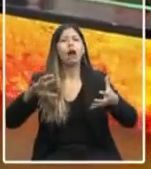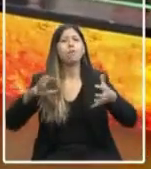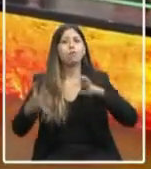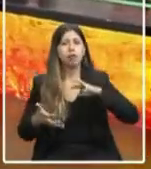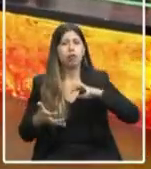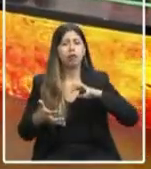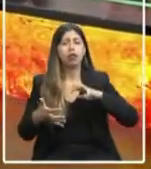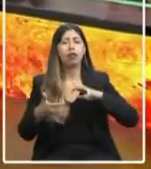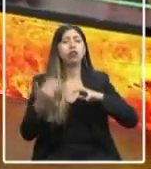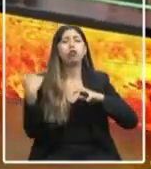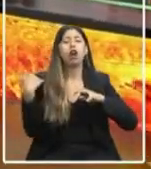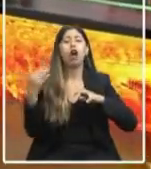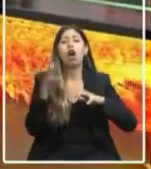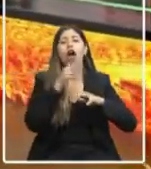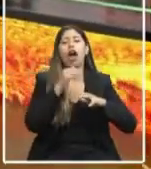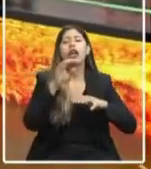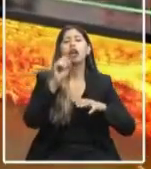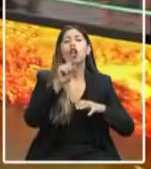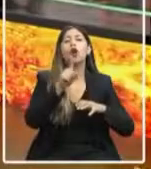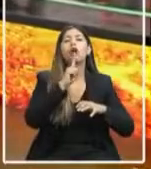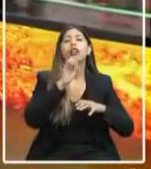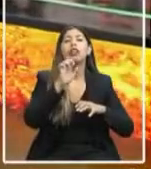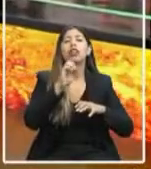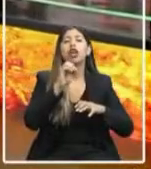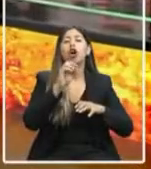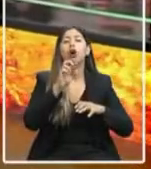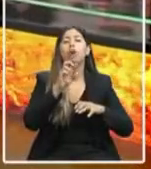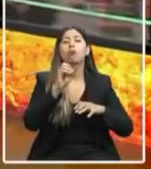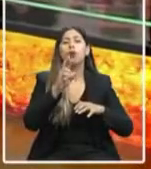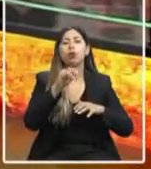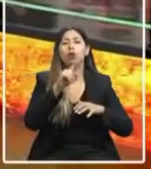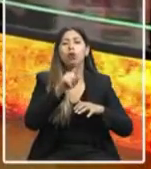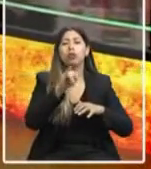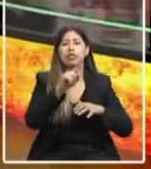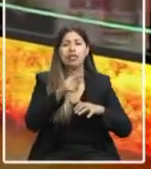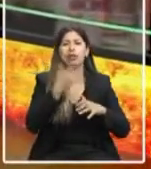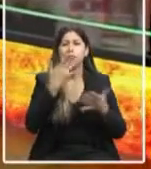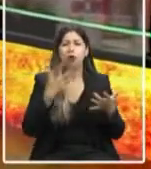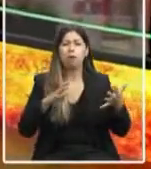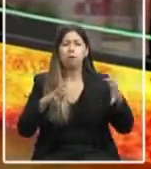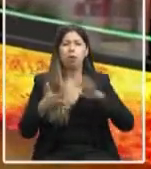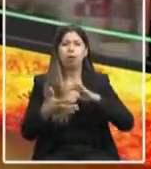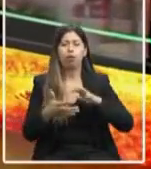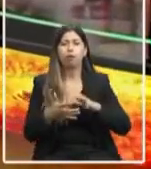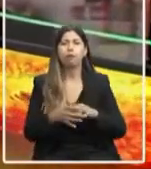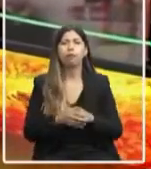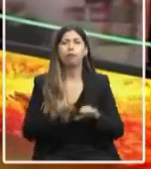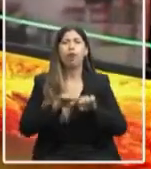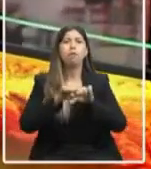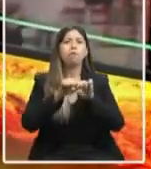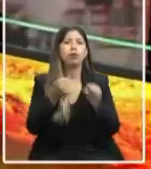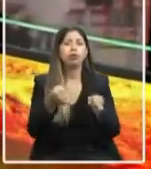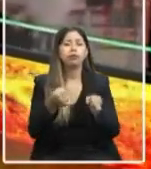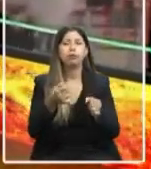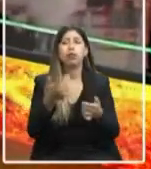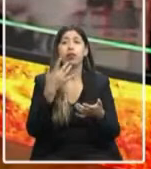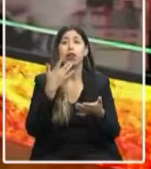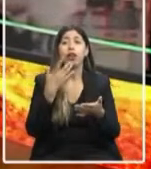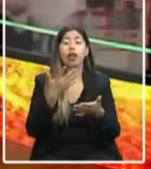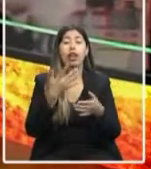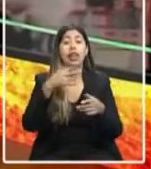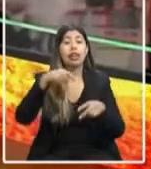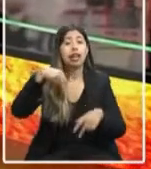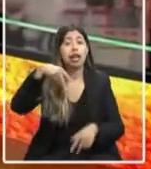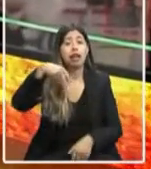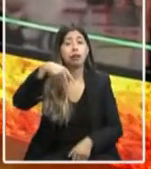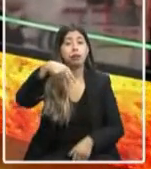to bipedal locomotion during human evolution, the shape of most